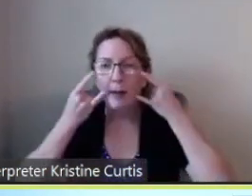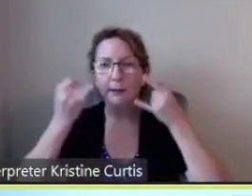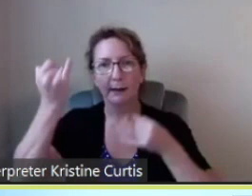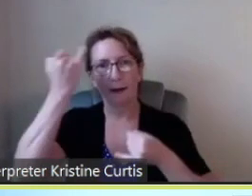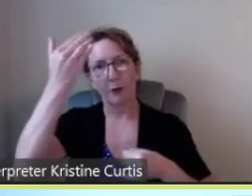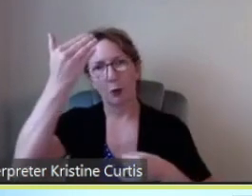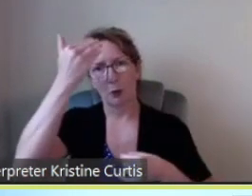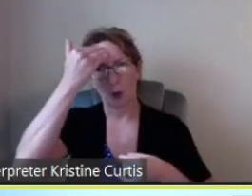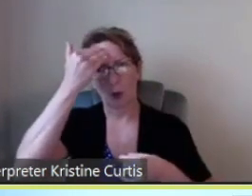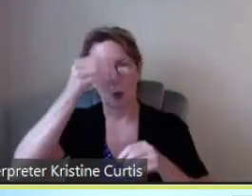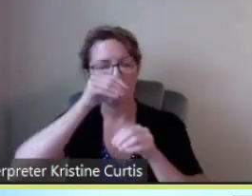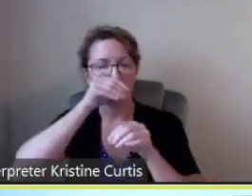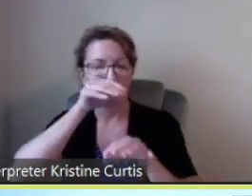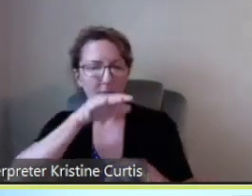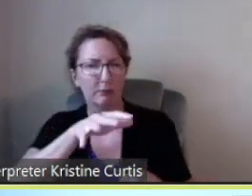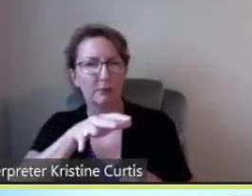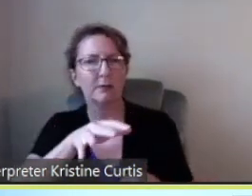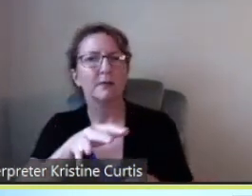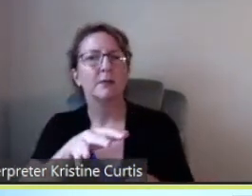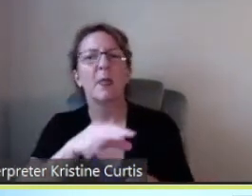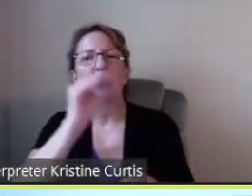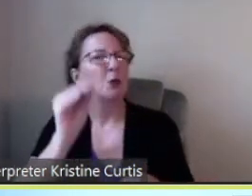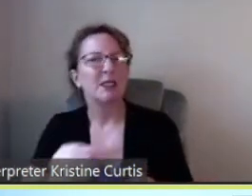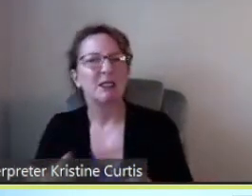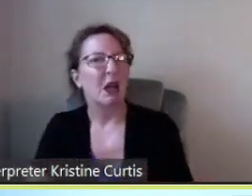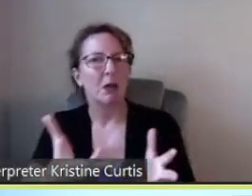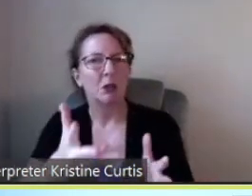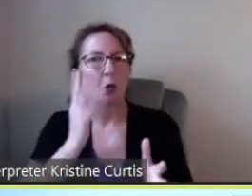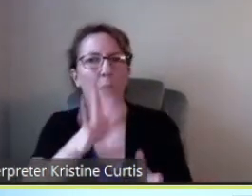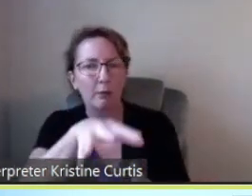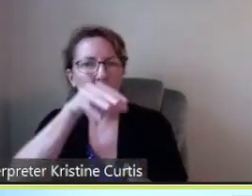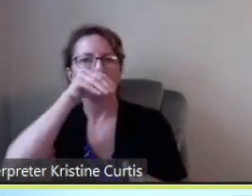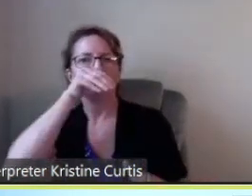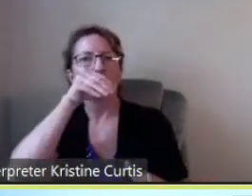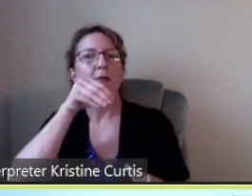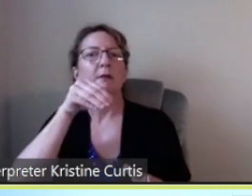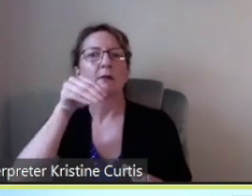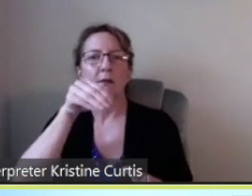of the aerosols upstream and downstream of the masks or the materials, then we can